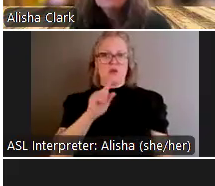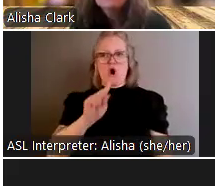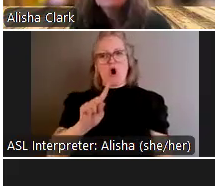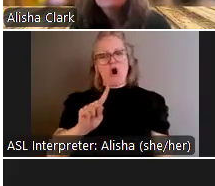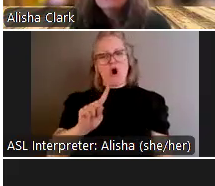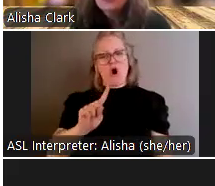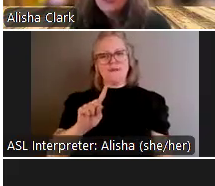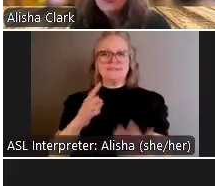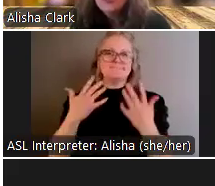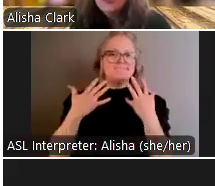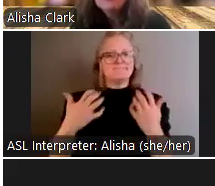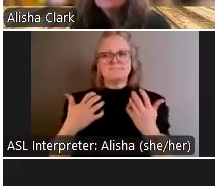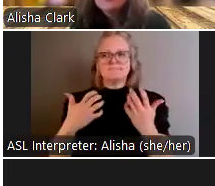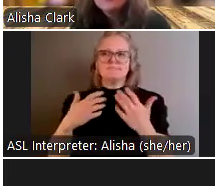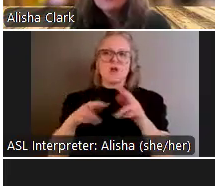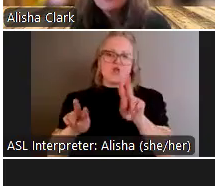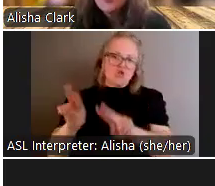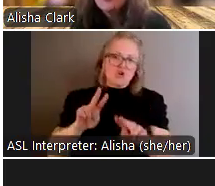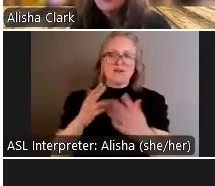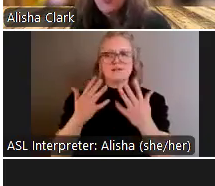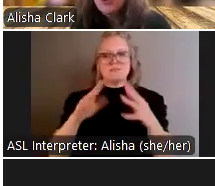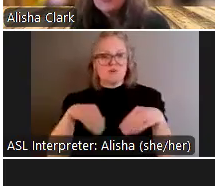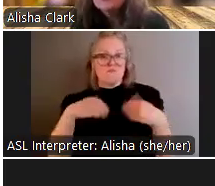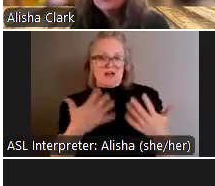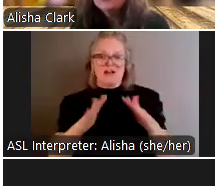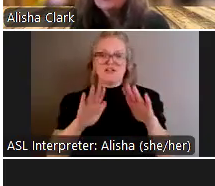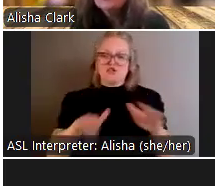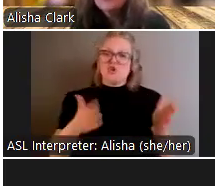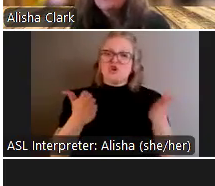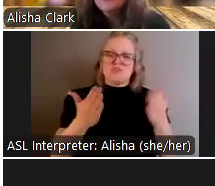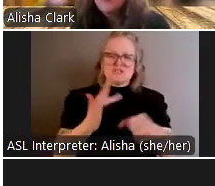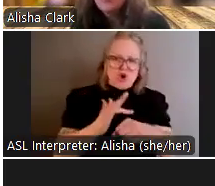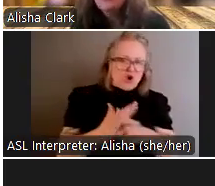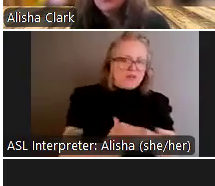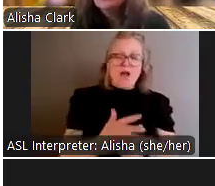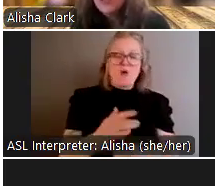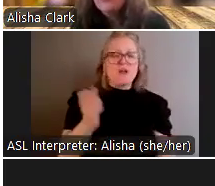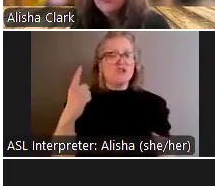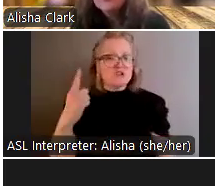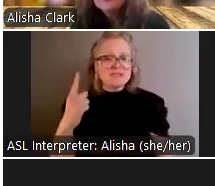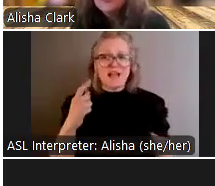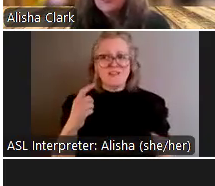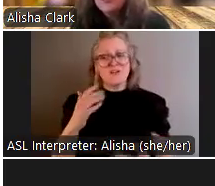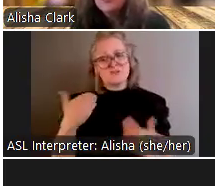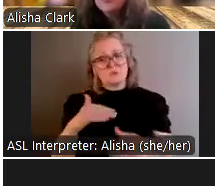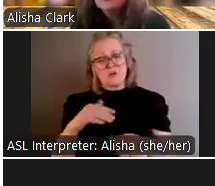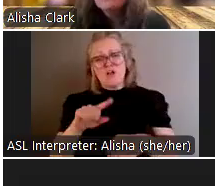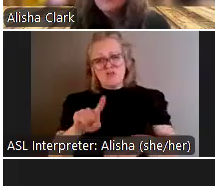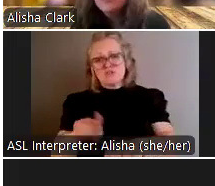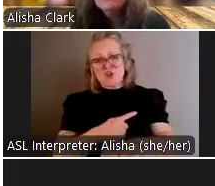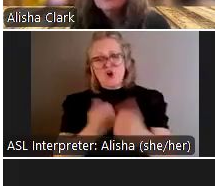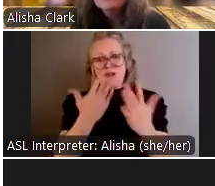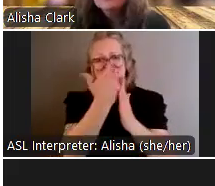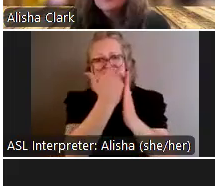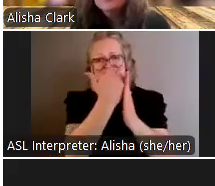get children services early on, because we do understand that there are large waiting lists. Each of our